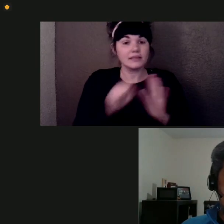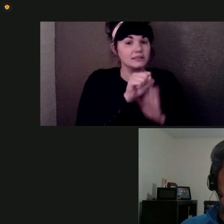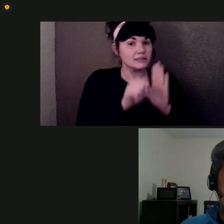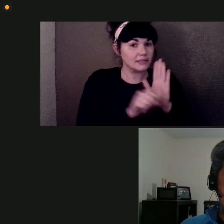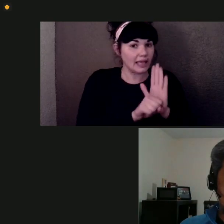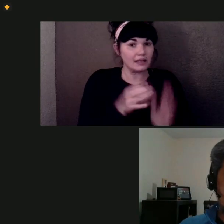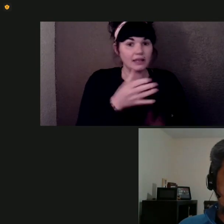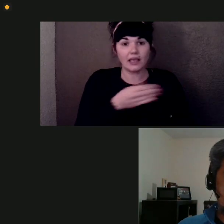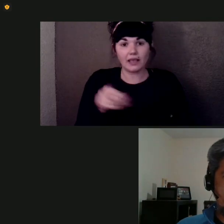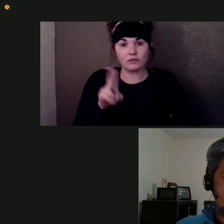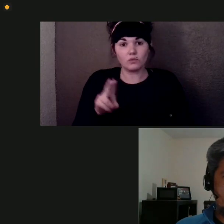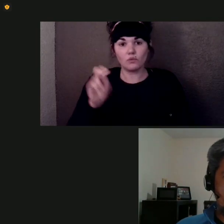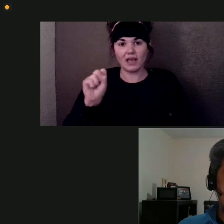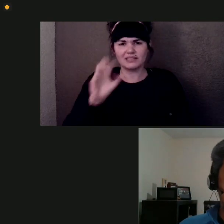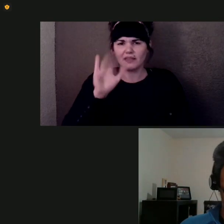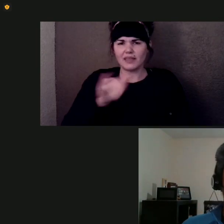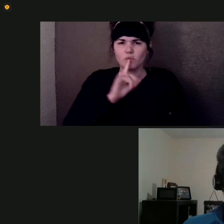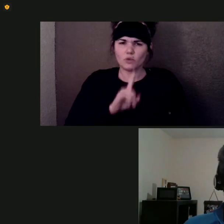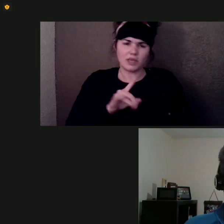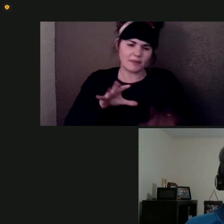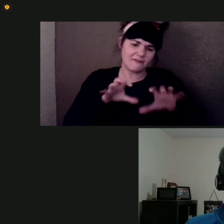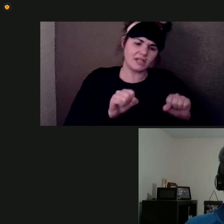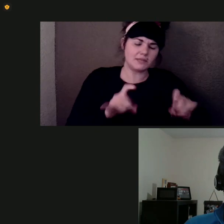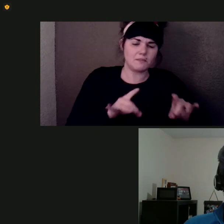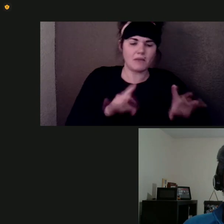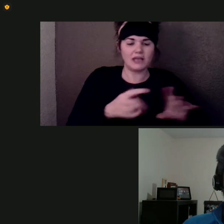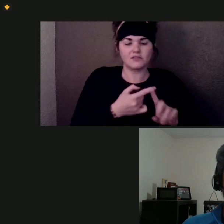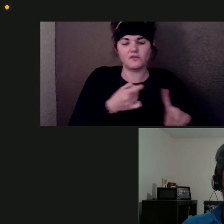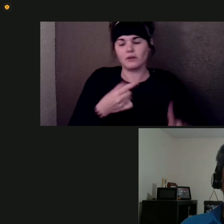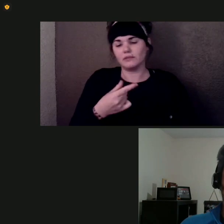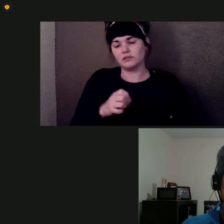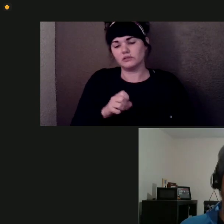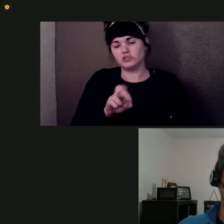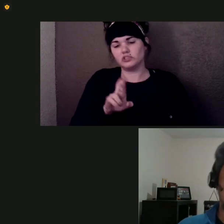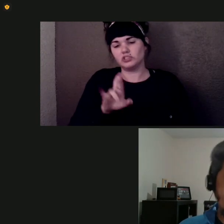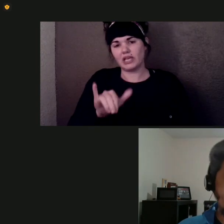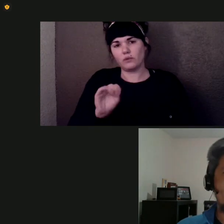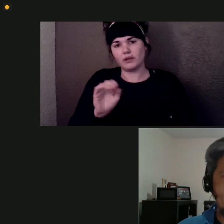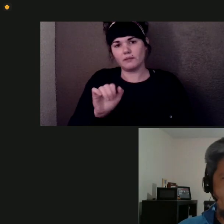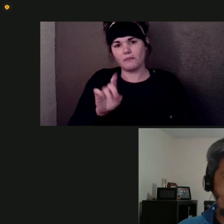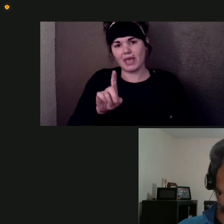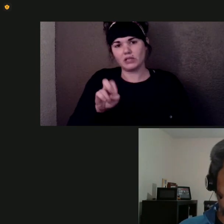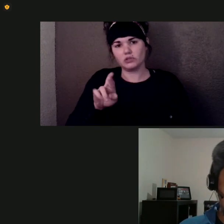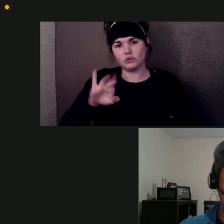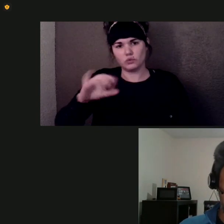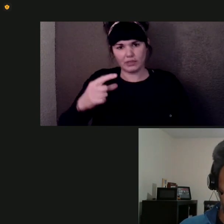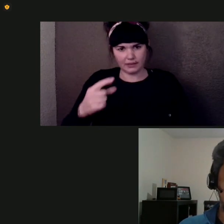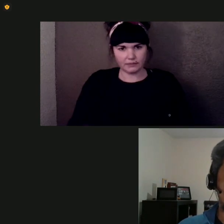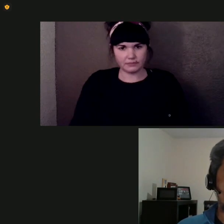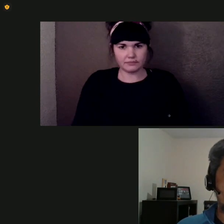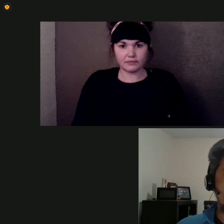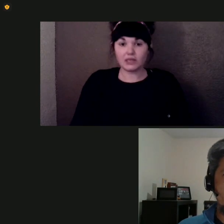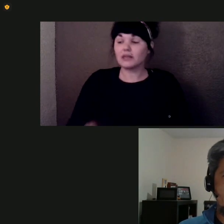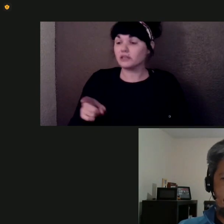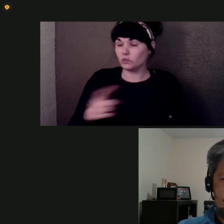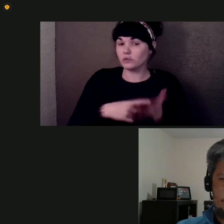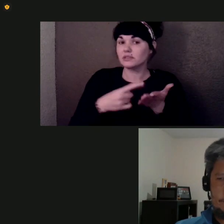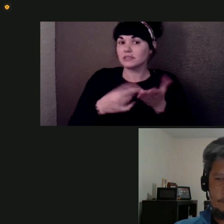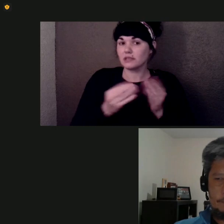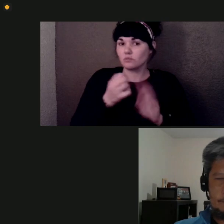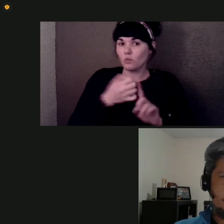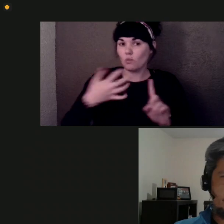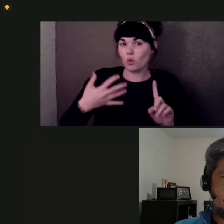by gerrymandering. But I'm sure, Oscar, you're going to talk about that. So welcome to COVID-313. It's a delight to have you on